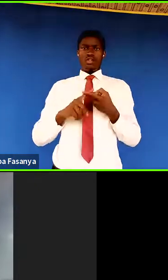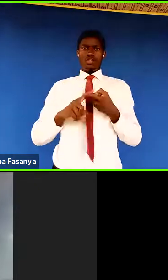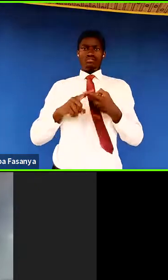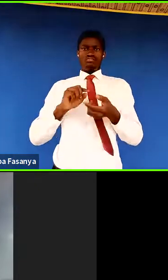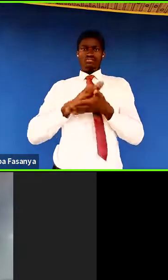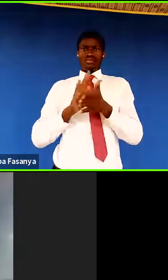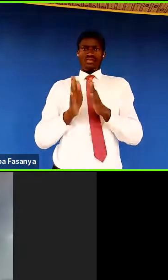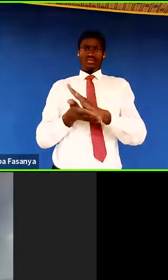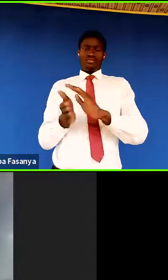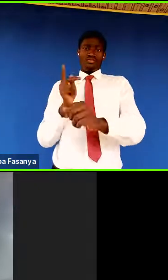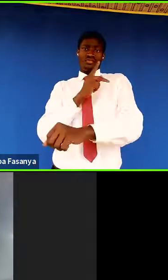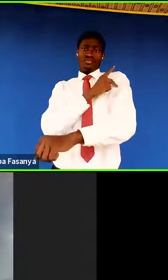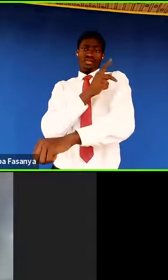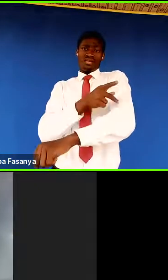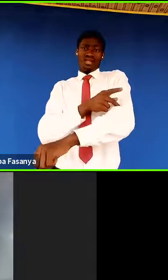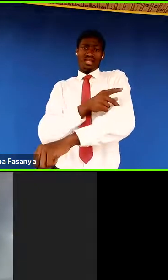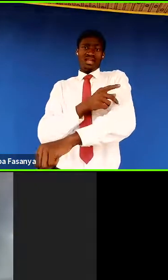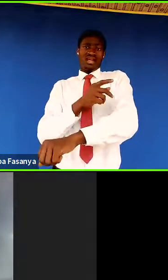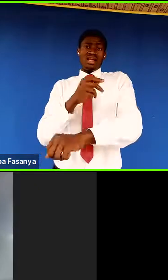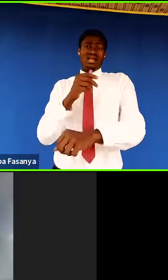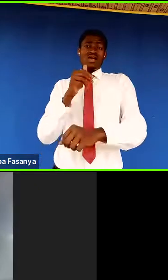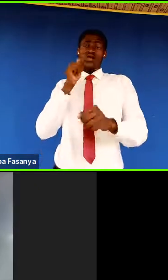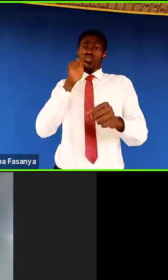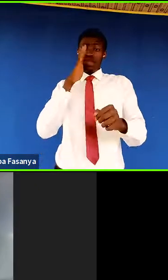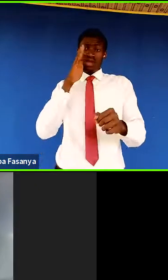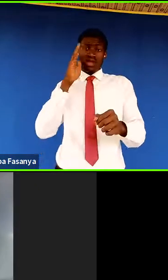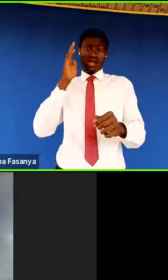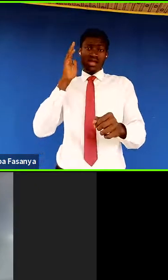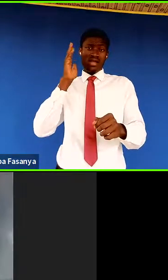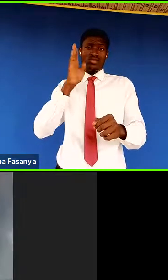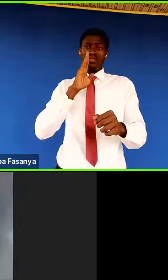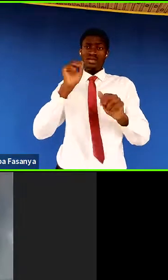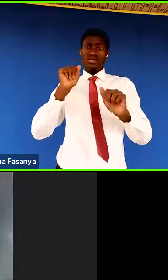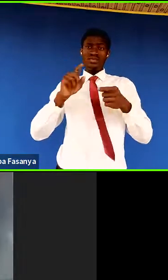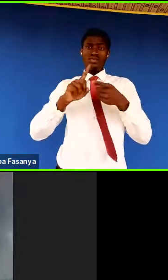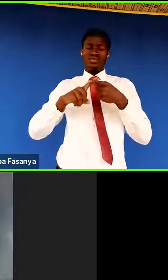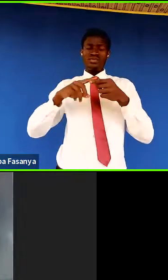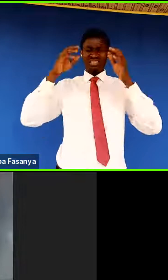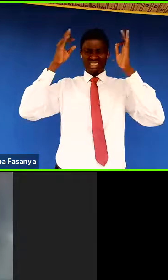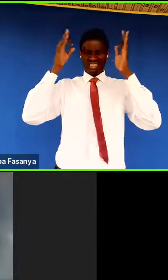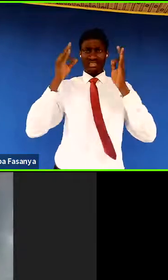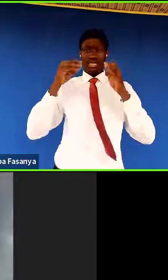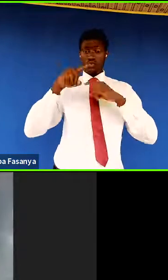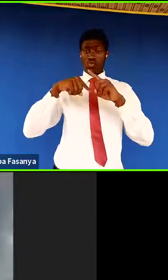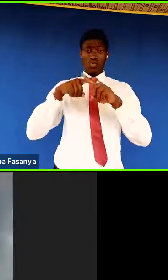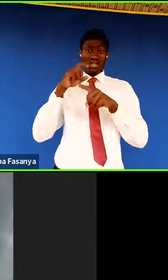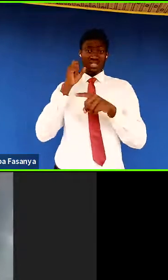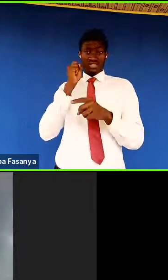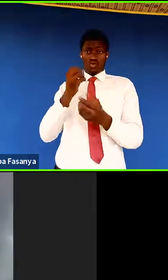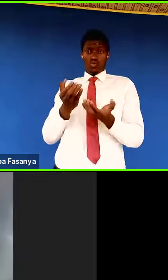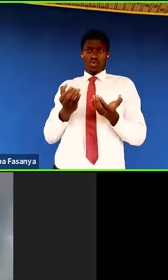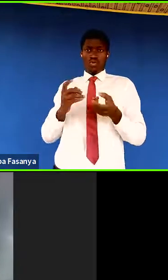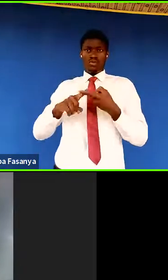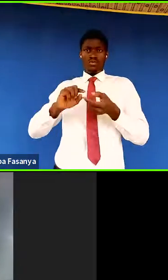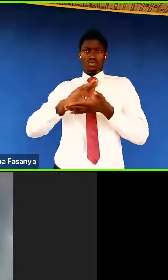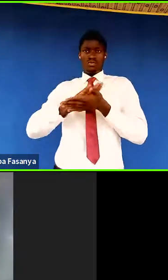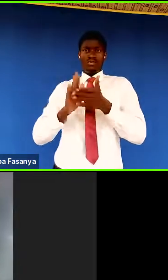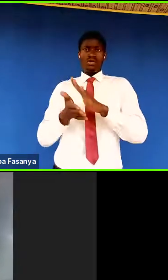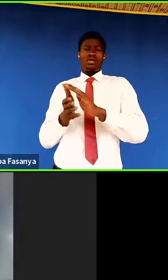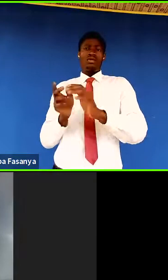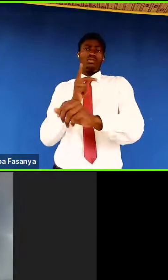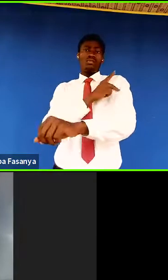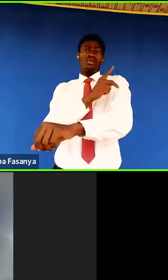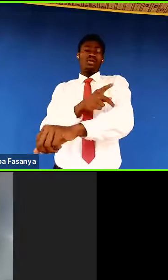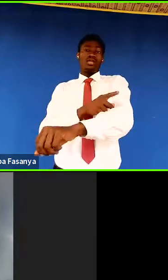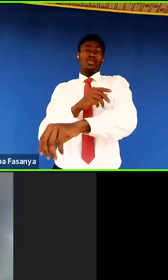woman should be able to decide when she wants to get pregnant. However, for the woman, unlike the men, we have a